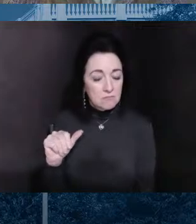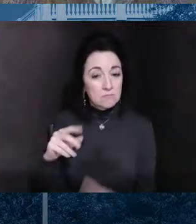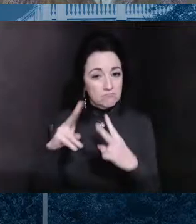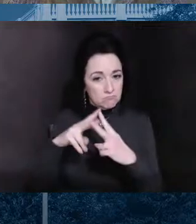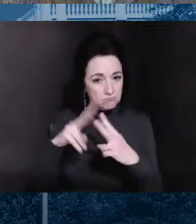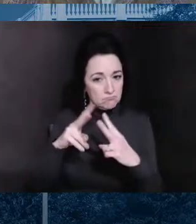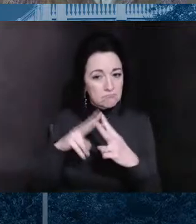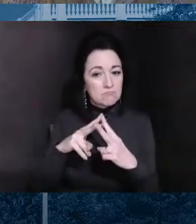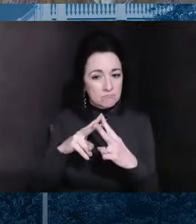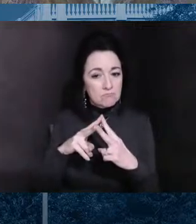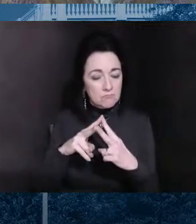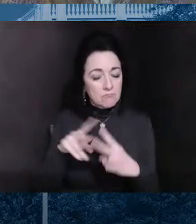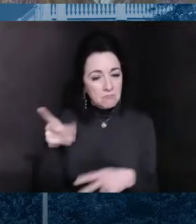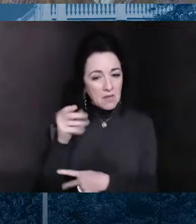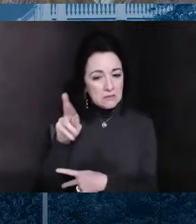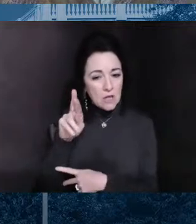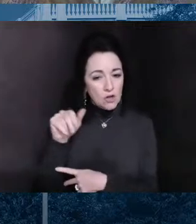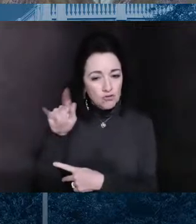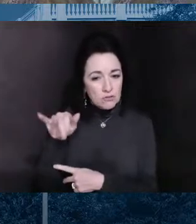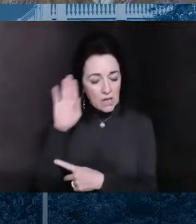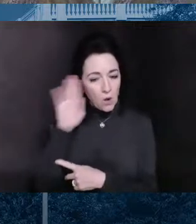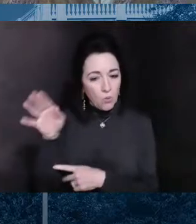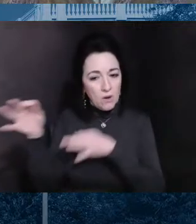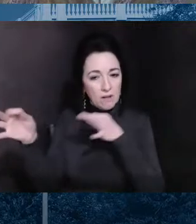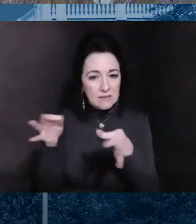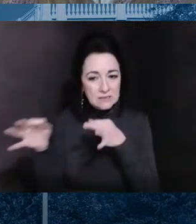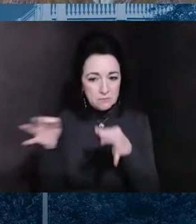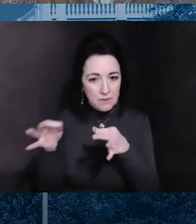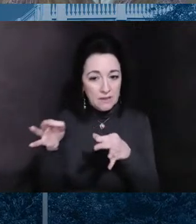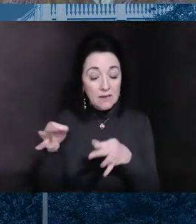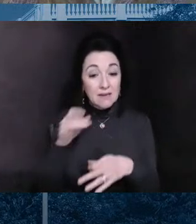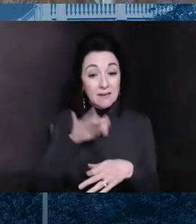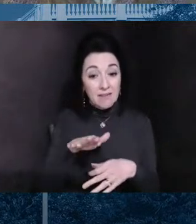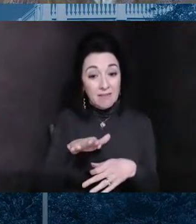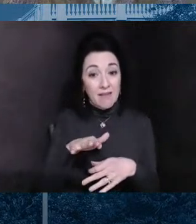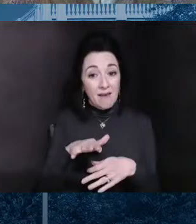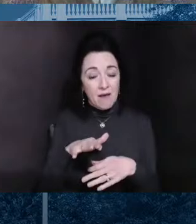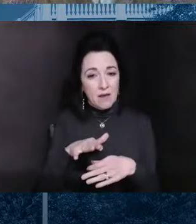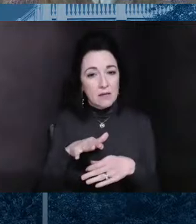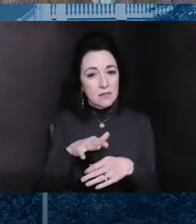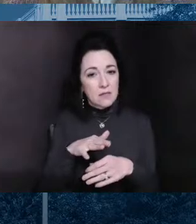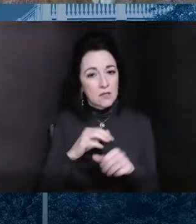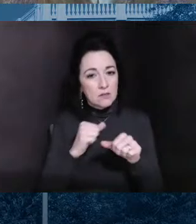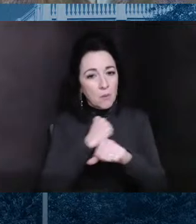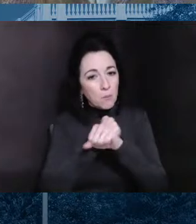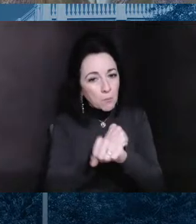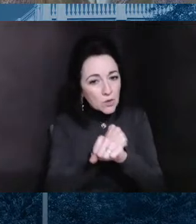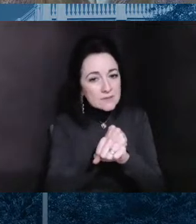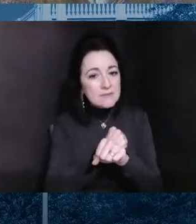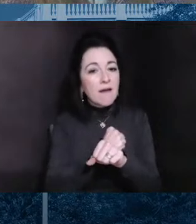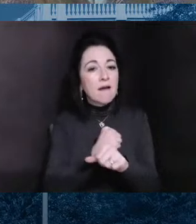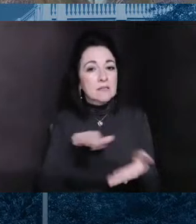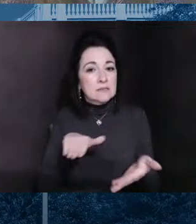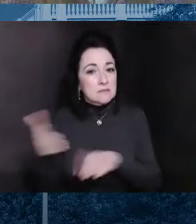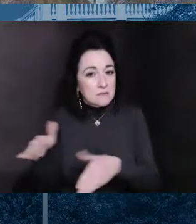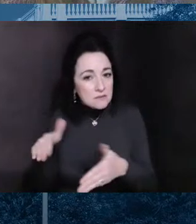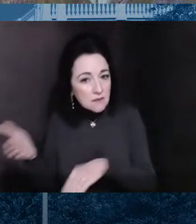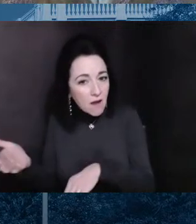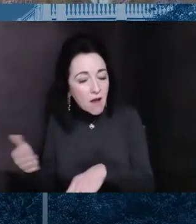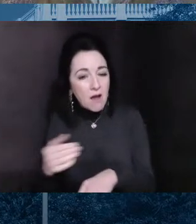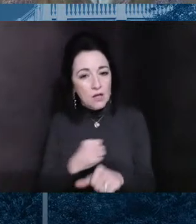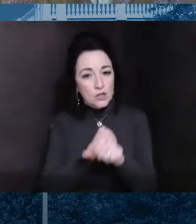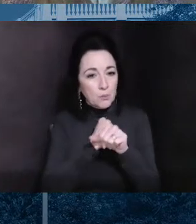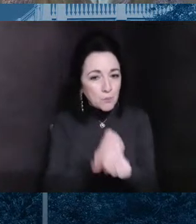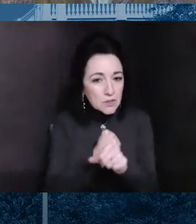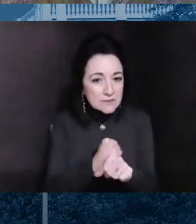and fatalities. And that's really what we've been focusing on to try to keep those numbers down. So let's